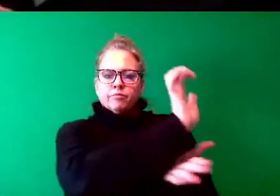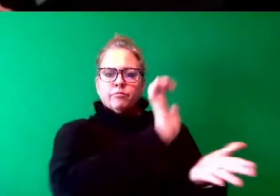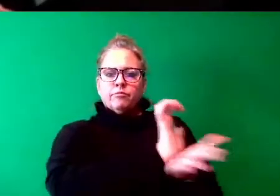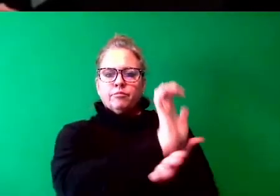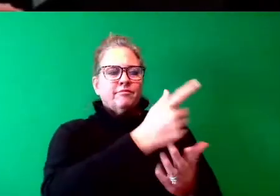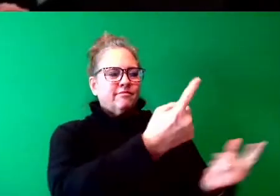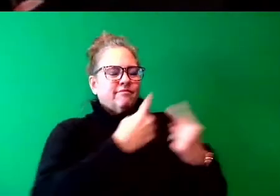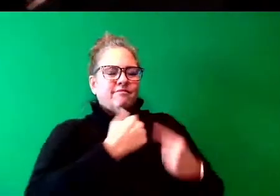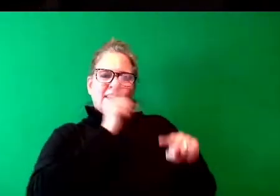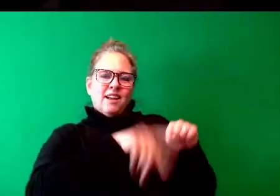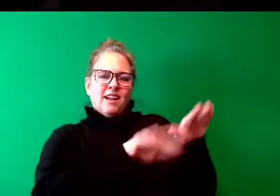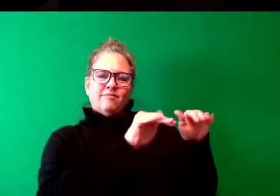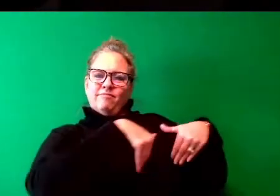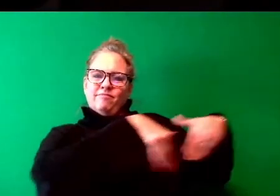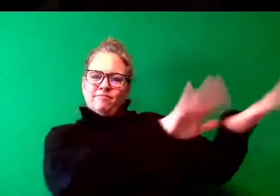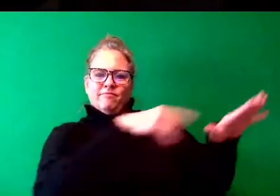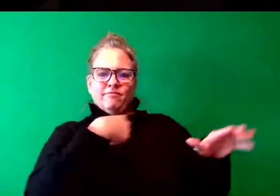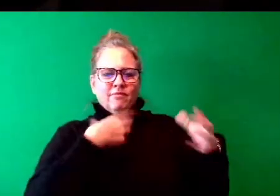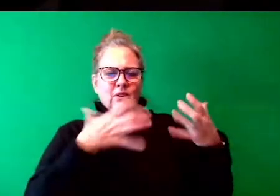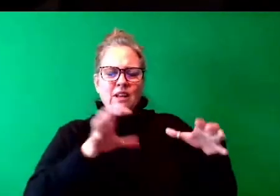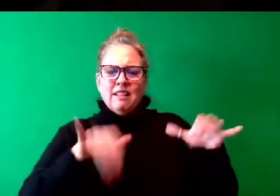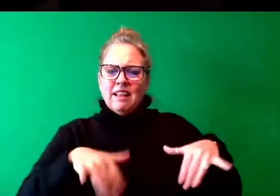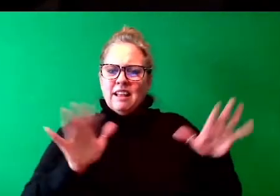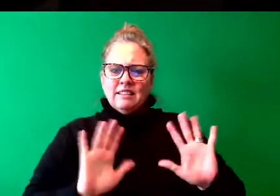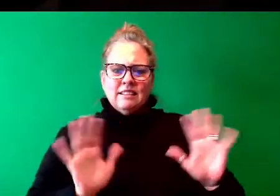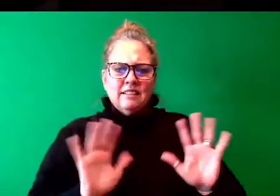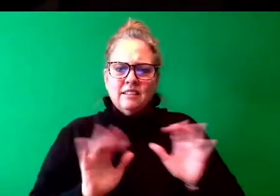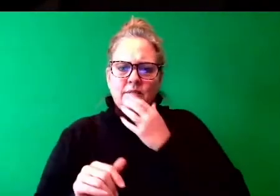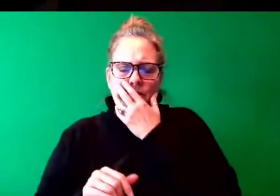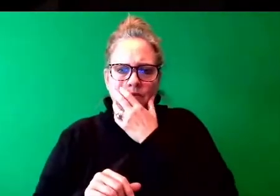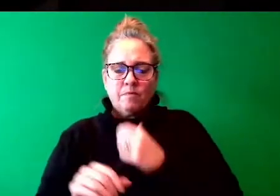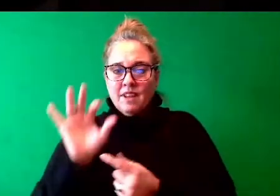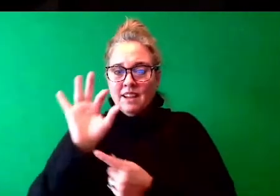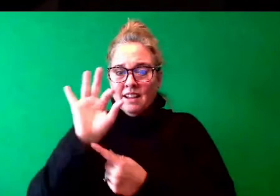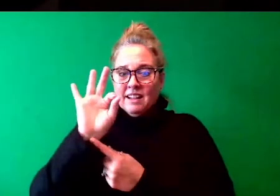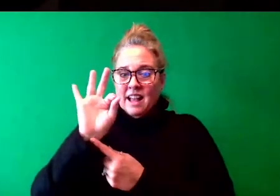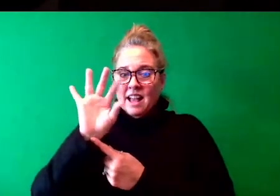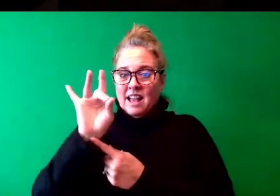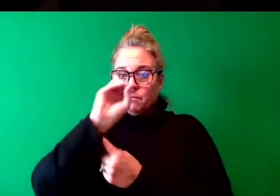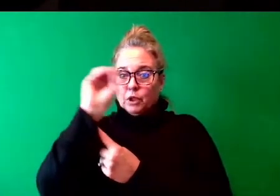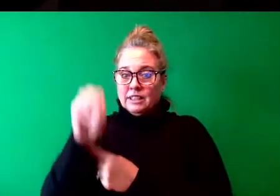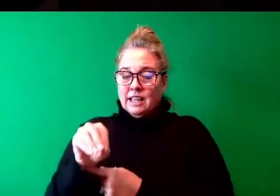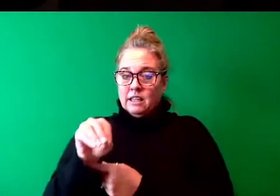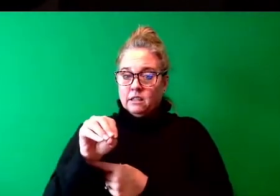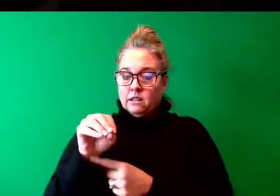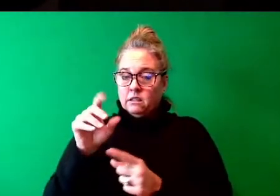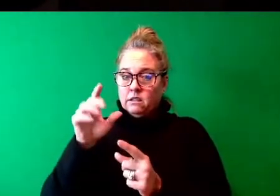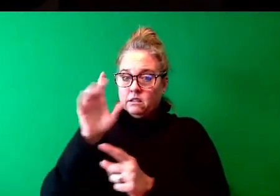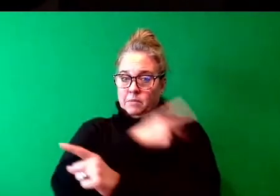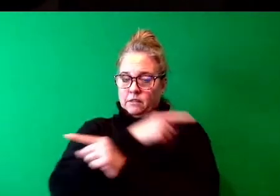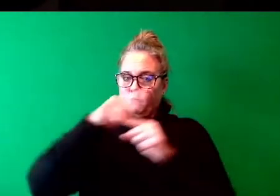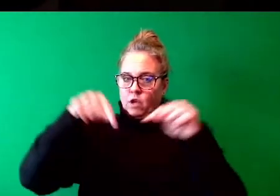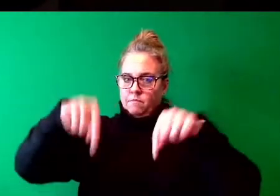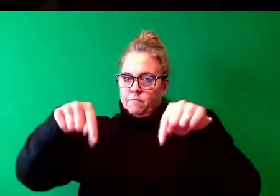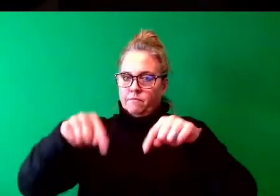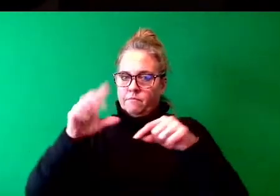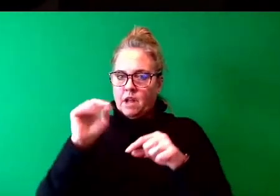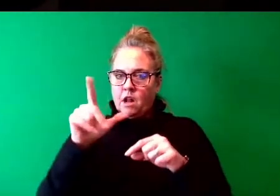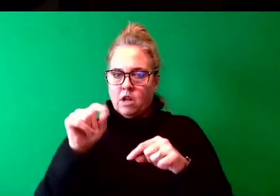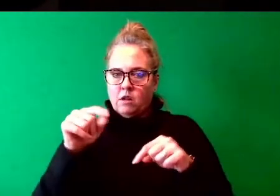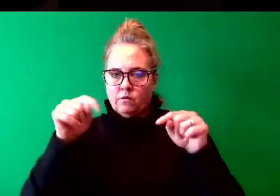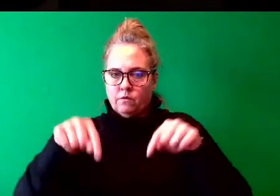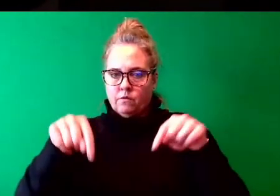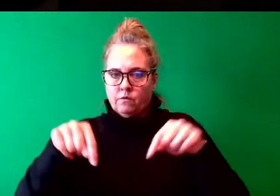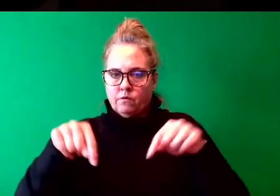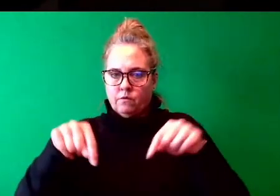98% of COVID patients are from Colorado. And they wanted to make it very clear they are not, while they